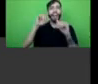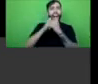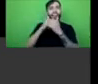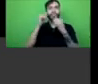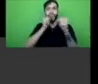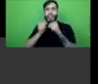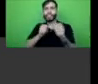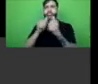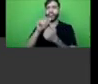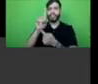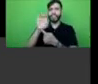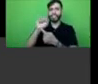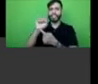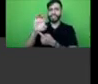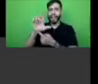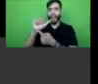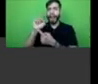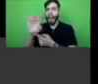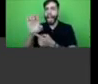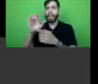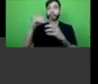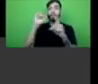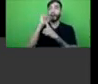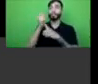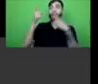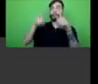disabilities in our communities.